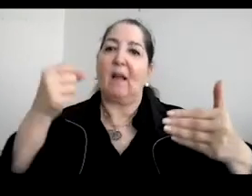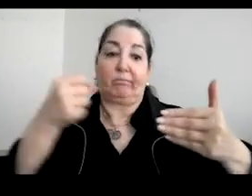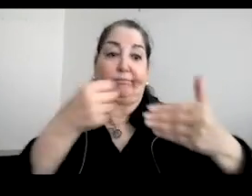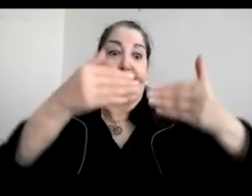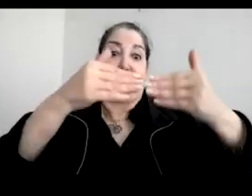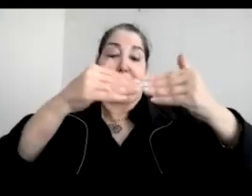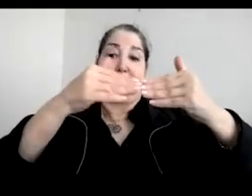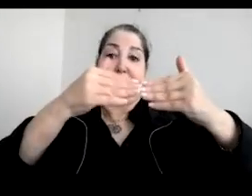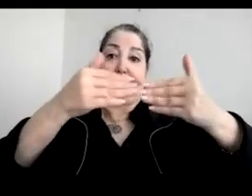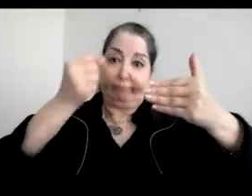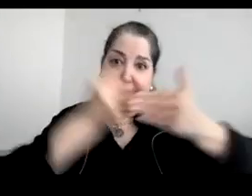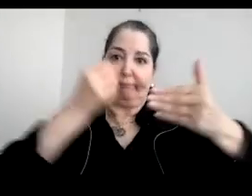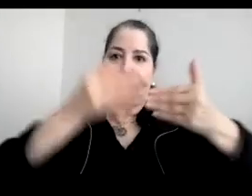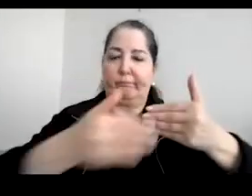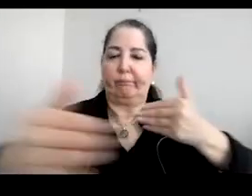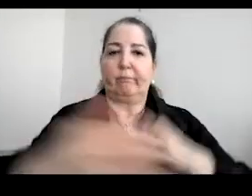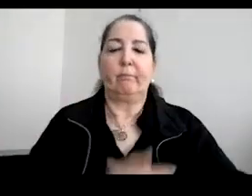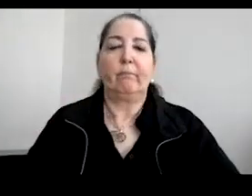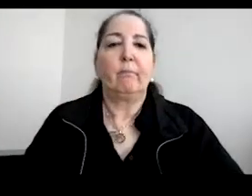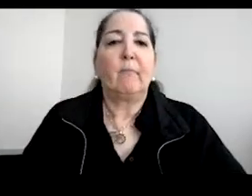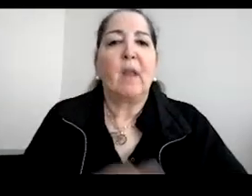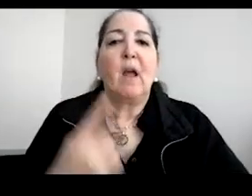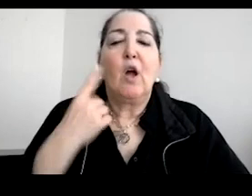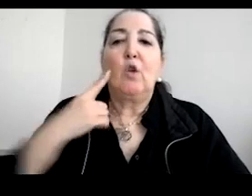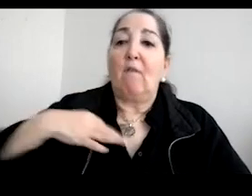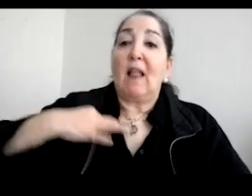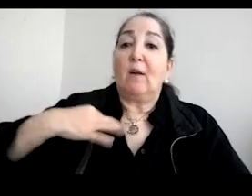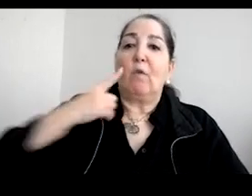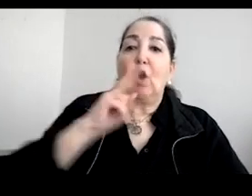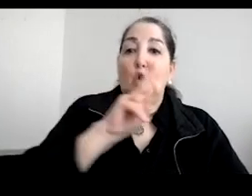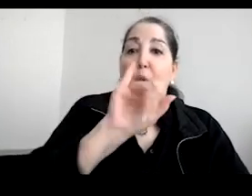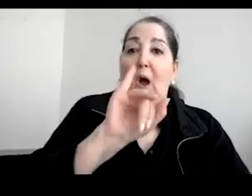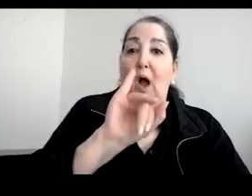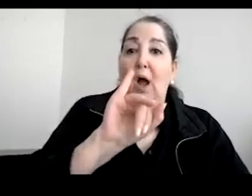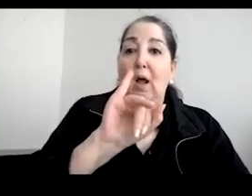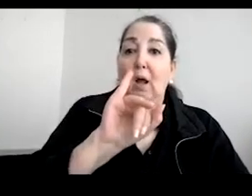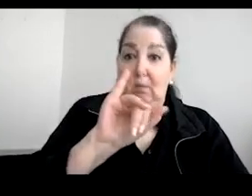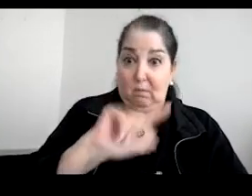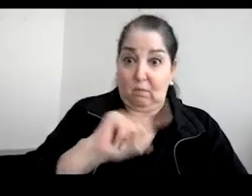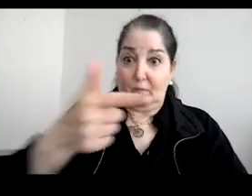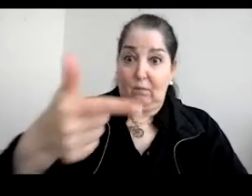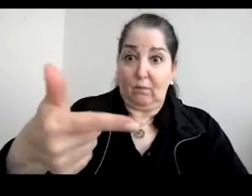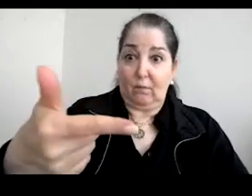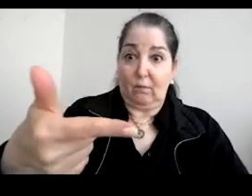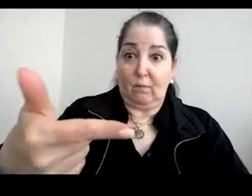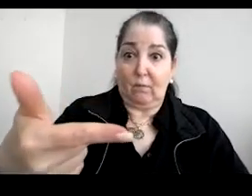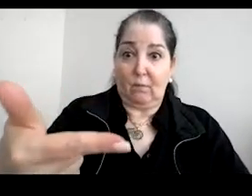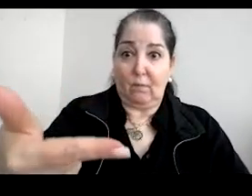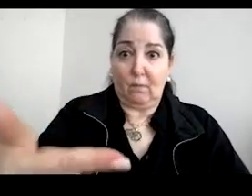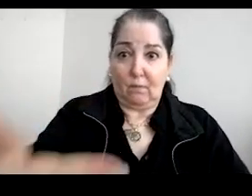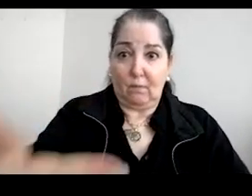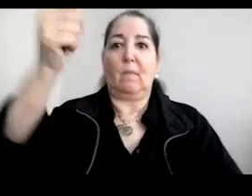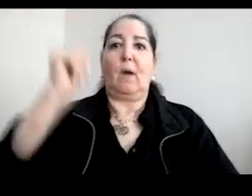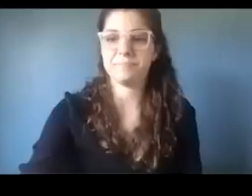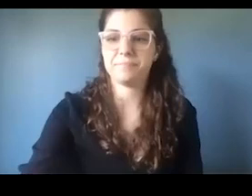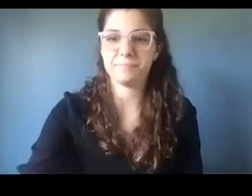to be eligible for UI, there are a set of eligibility requirements. These are kind of generic. The details of them vary from state